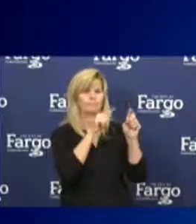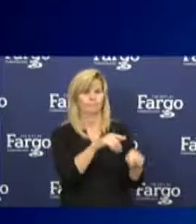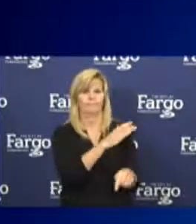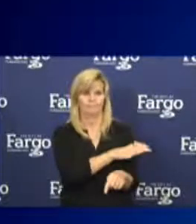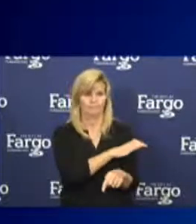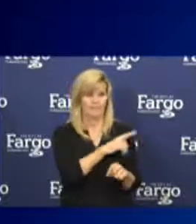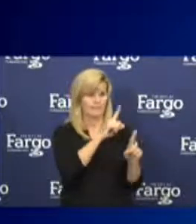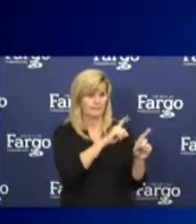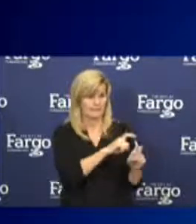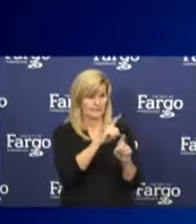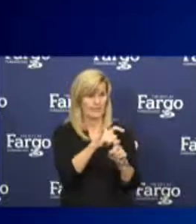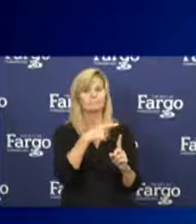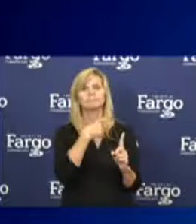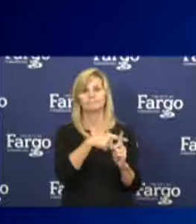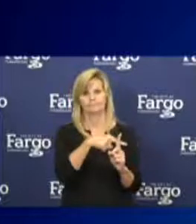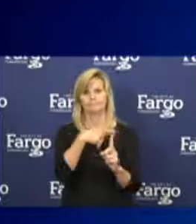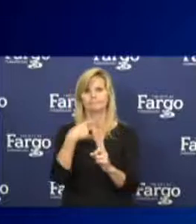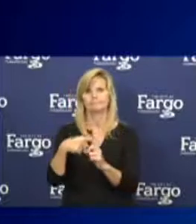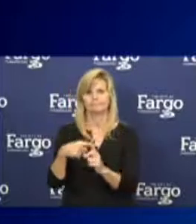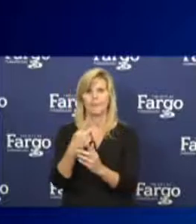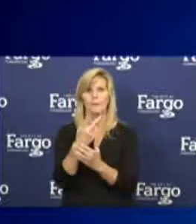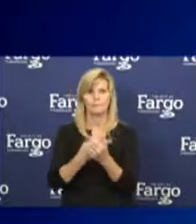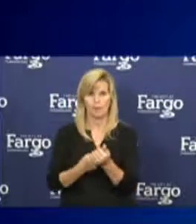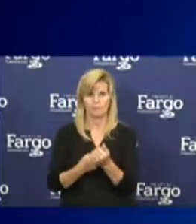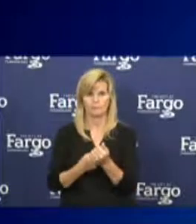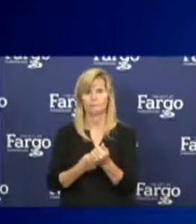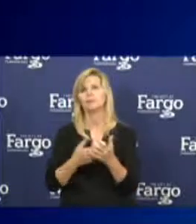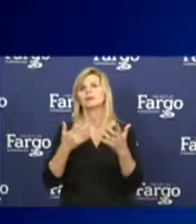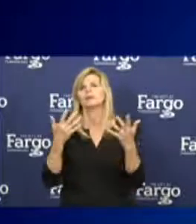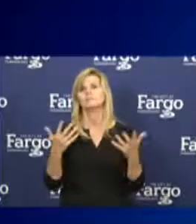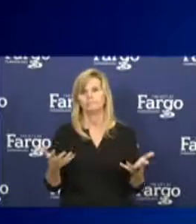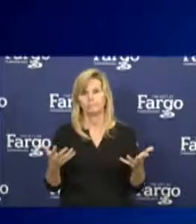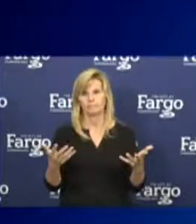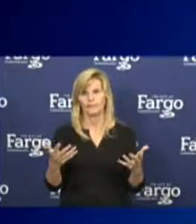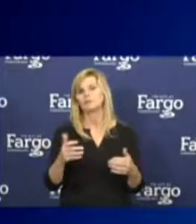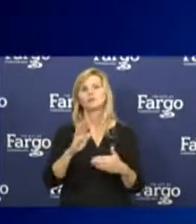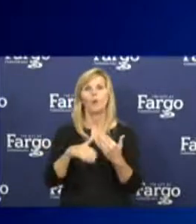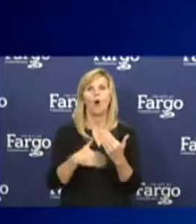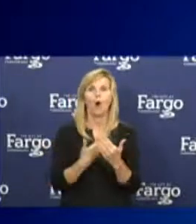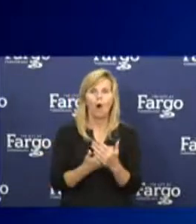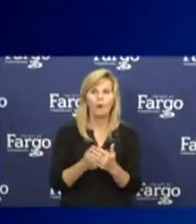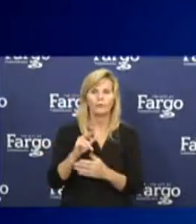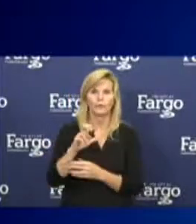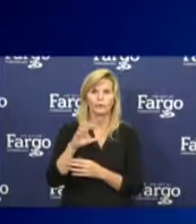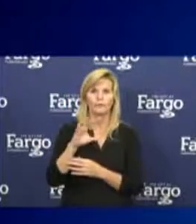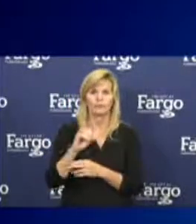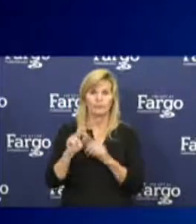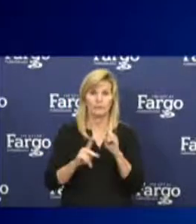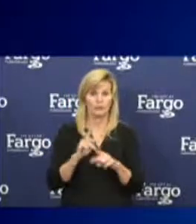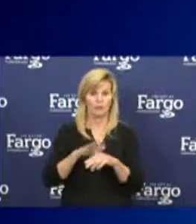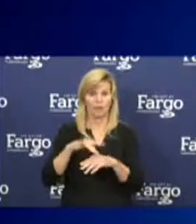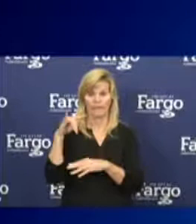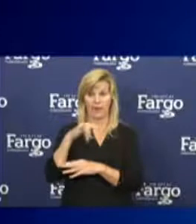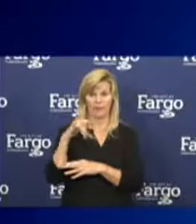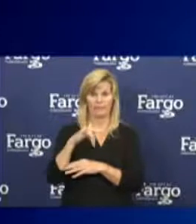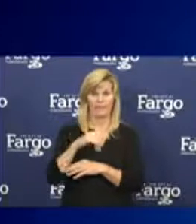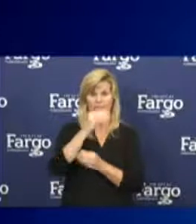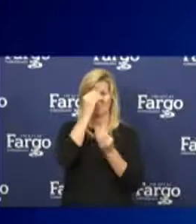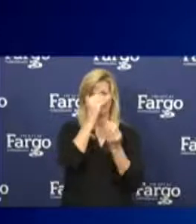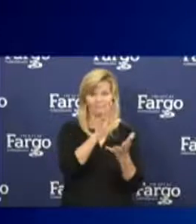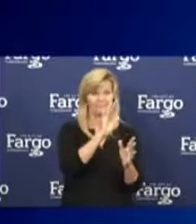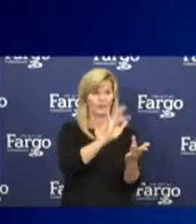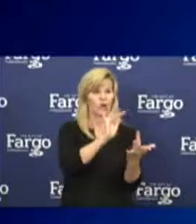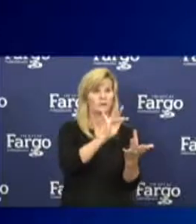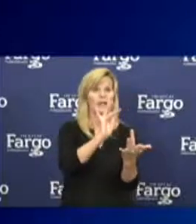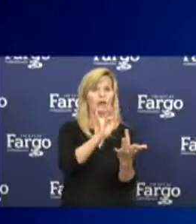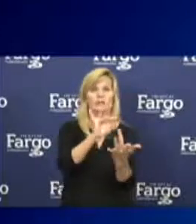both tested positive for COVID, which launched contact tracing of all those passengers that flew with him for those 15 hours.